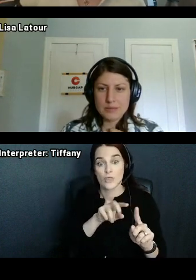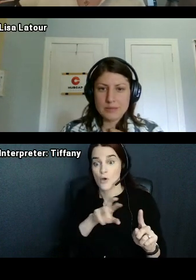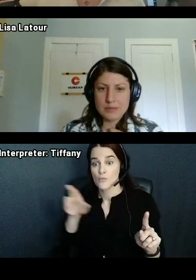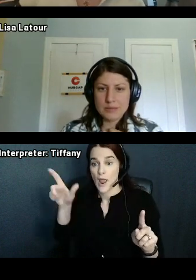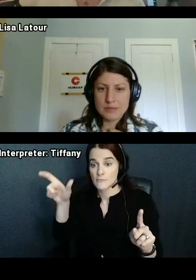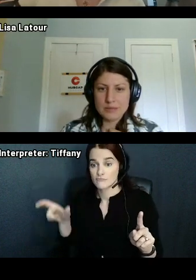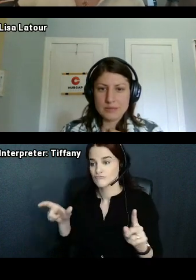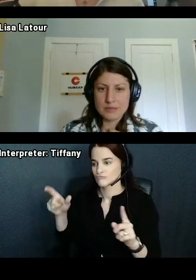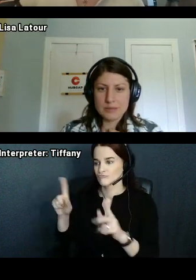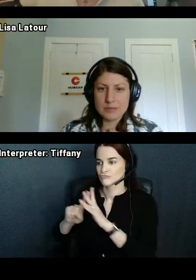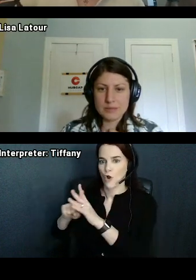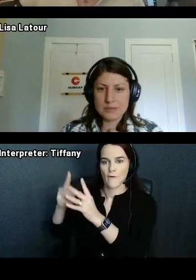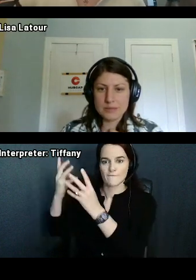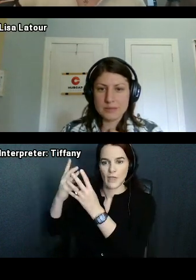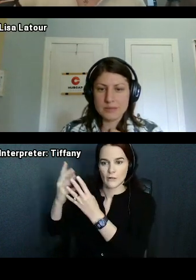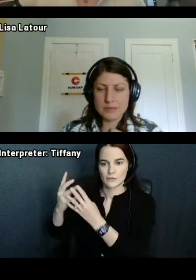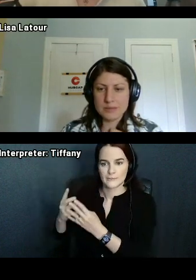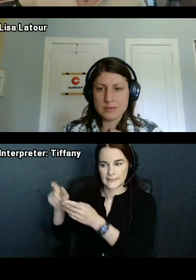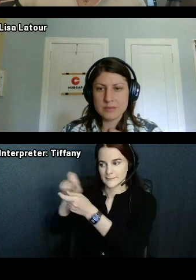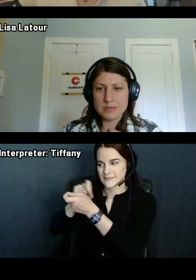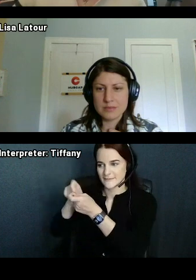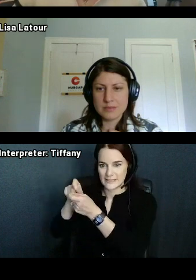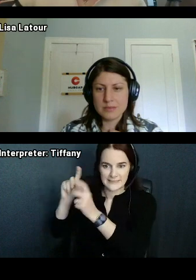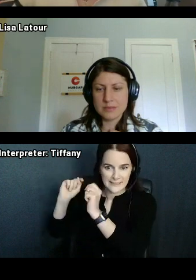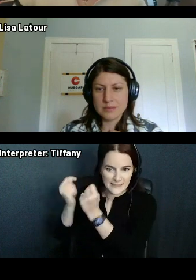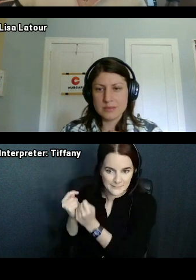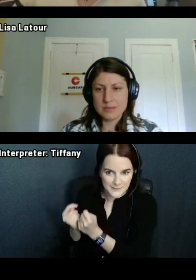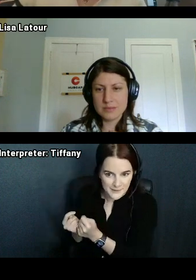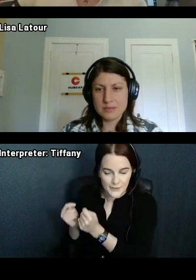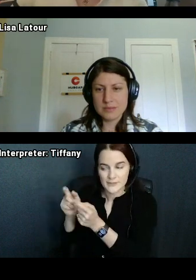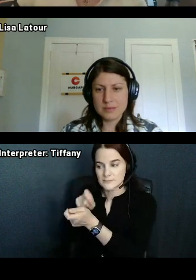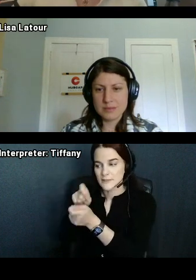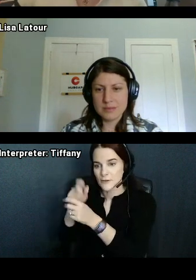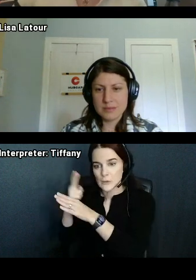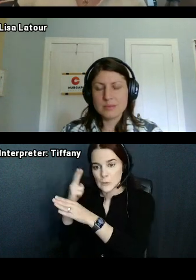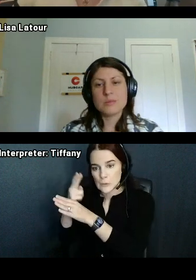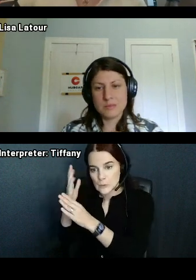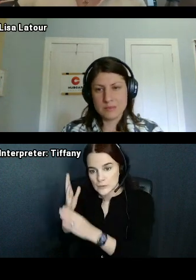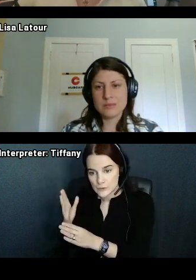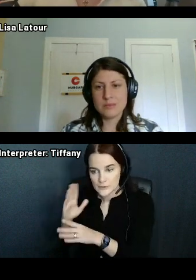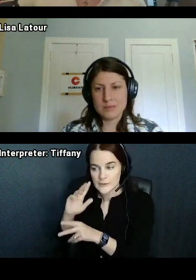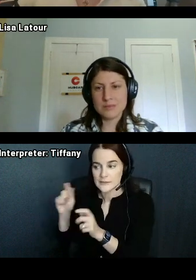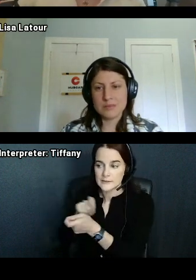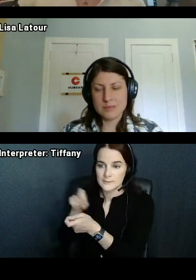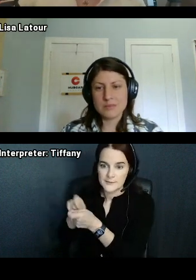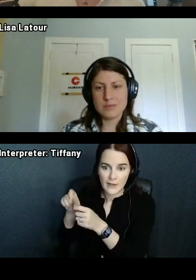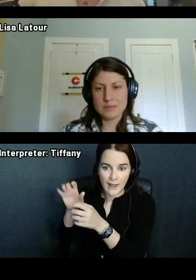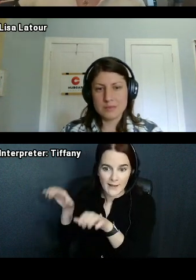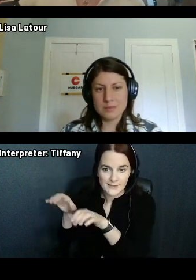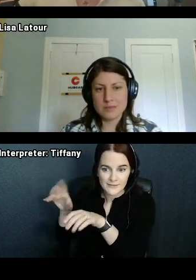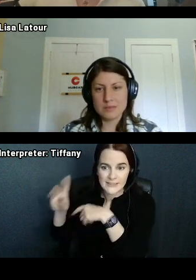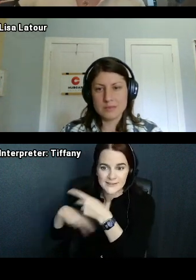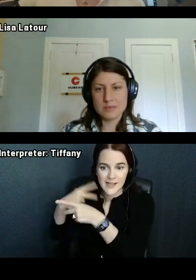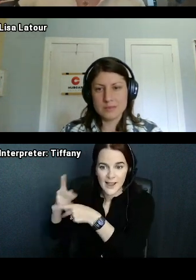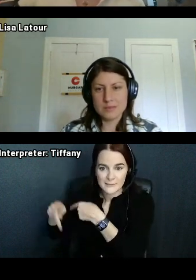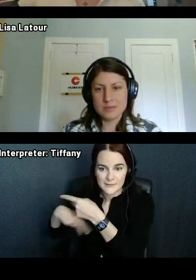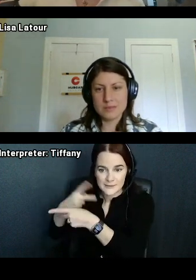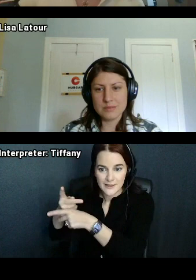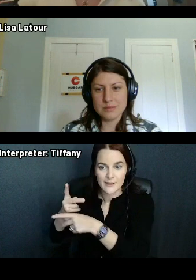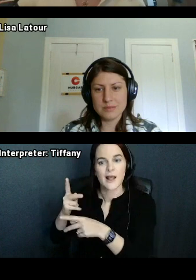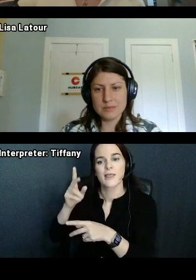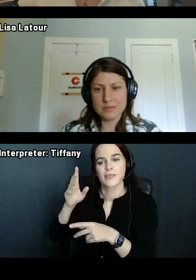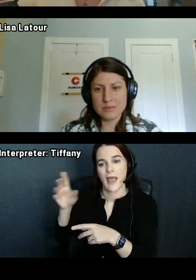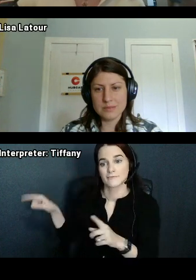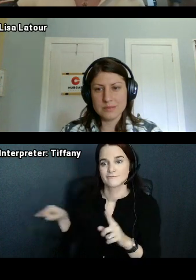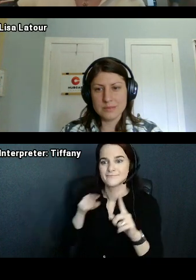that by specific teams, specific users, specific activity types, which again goes right back up to what Lisa said